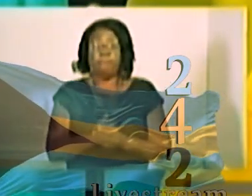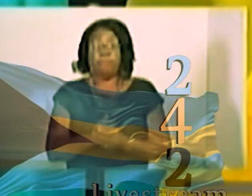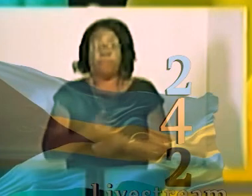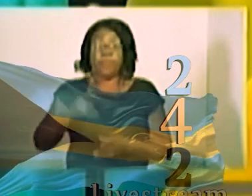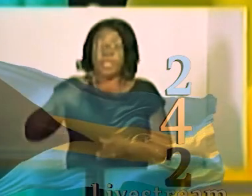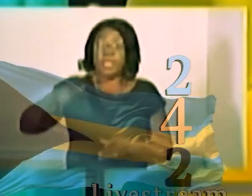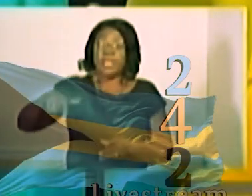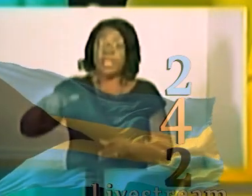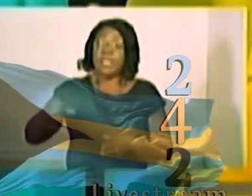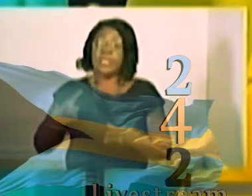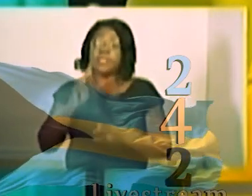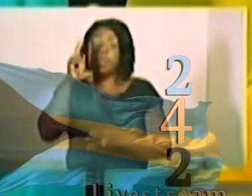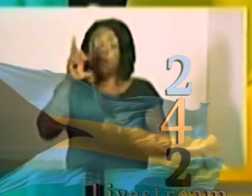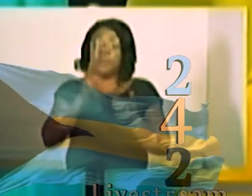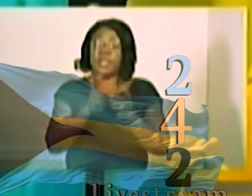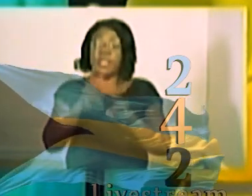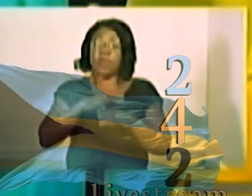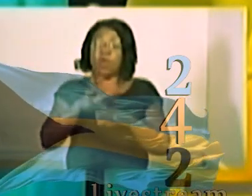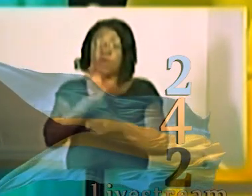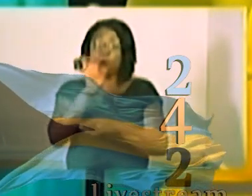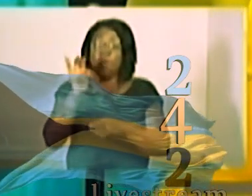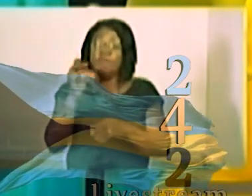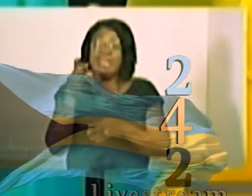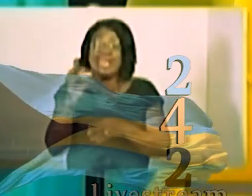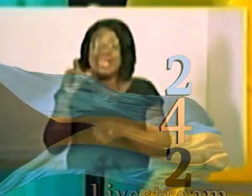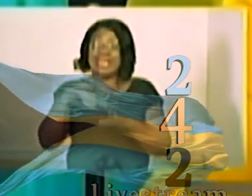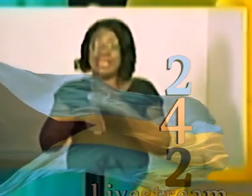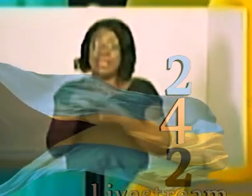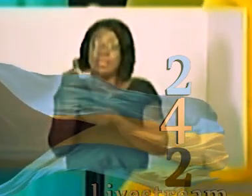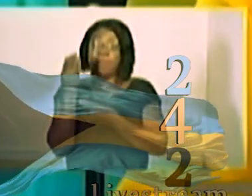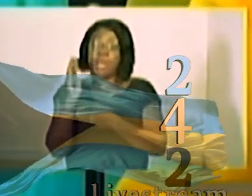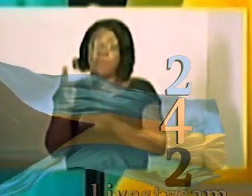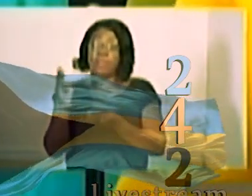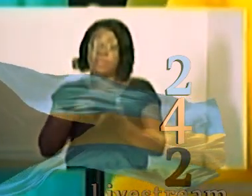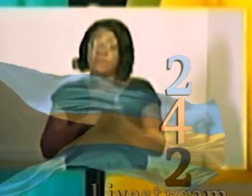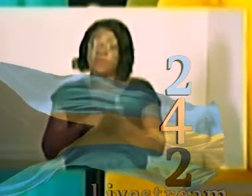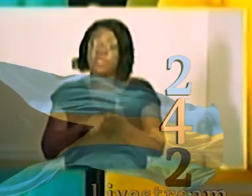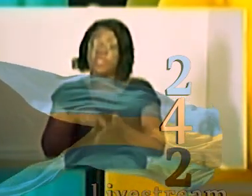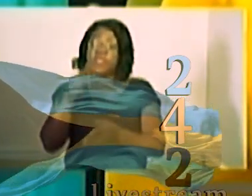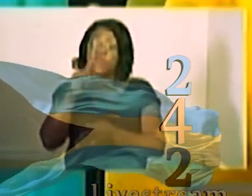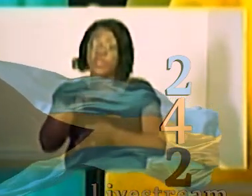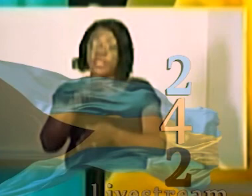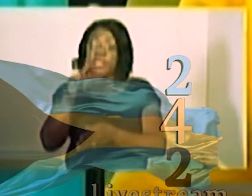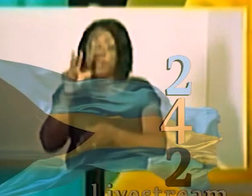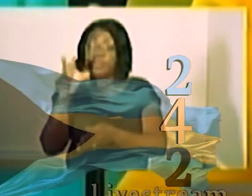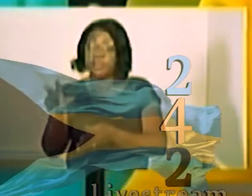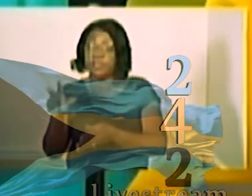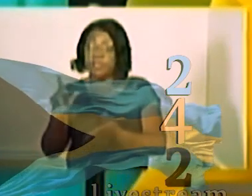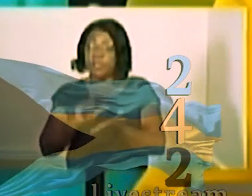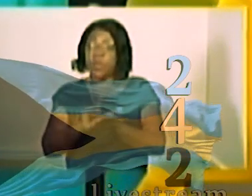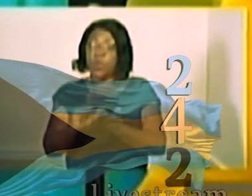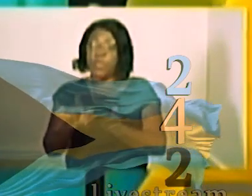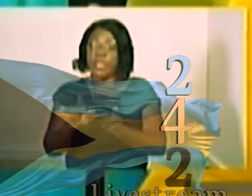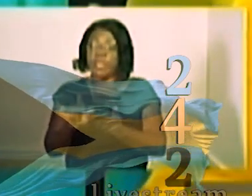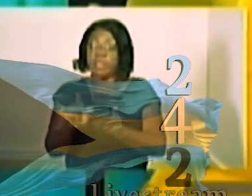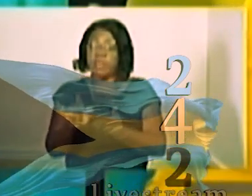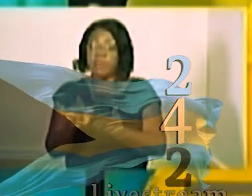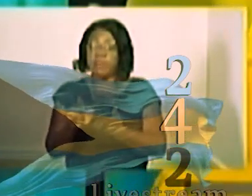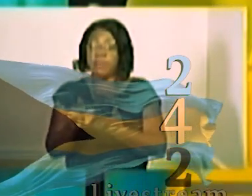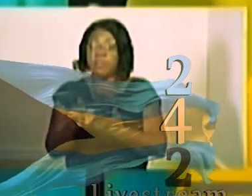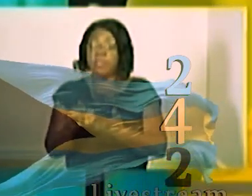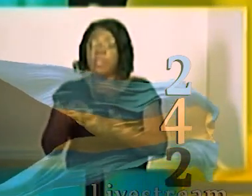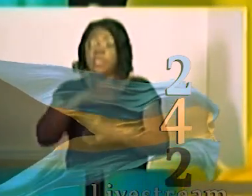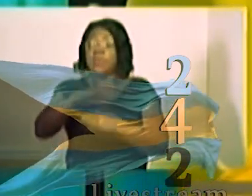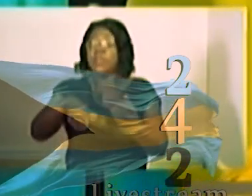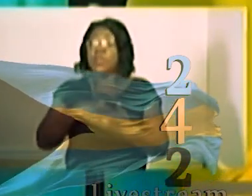The latest update on COVID-19 in the Bahamas for this 23rd epidemiological week. We